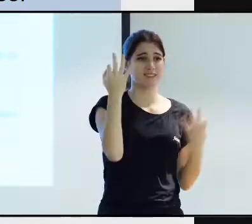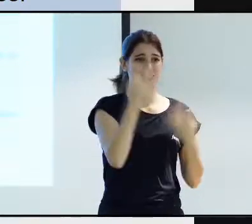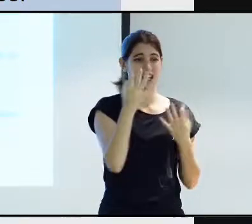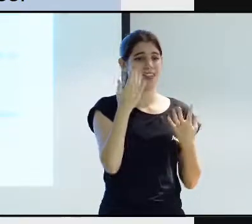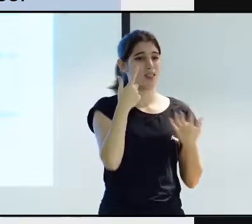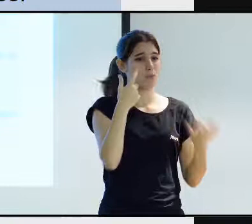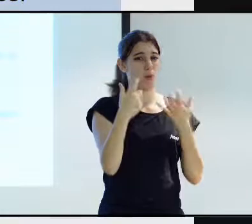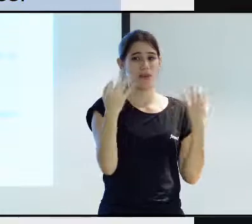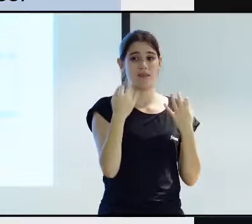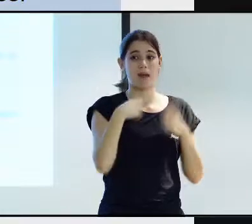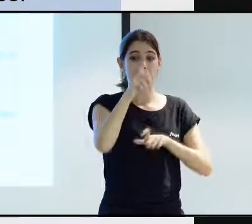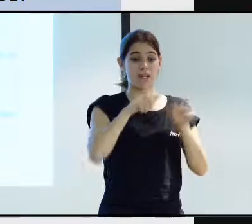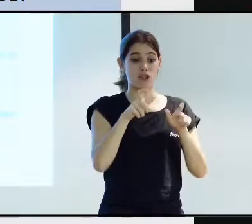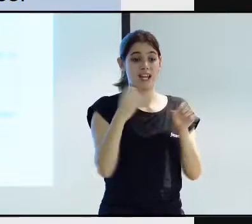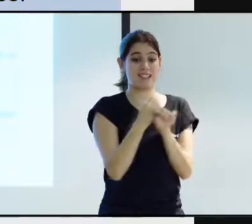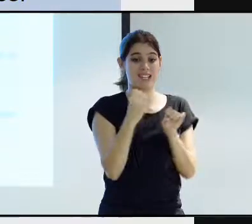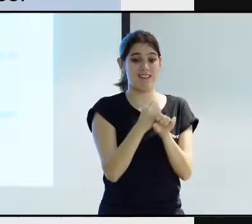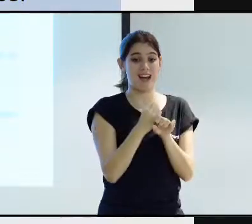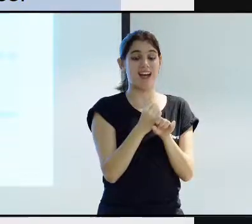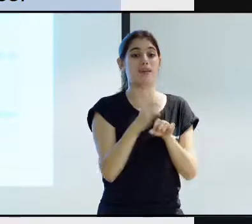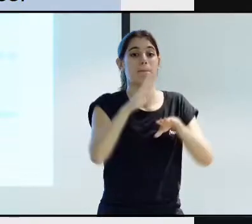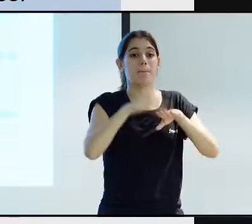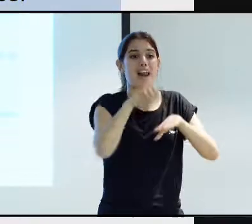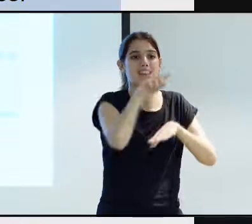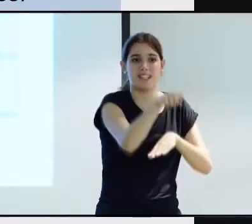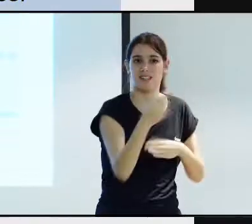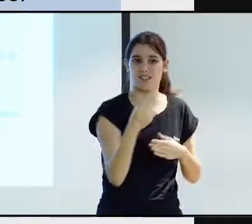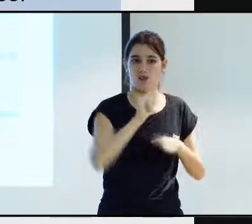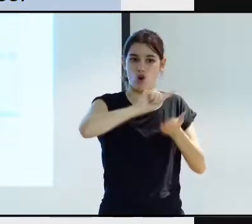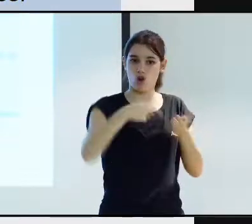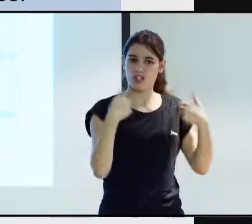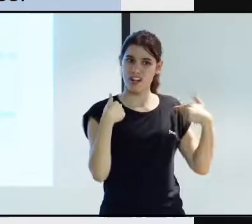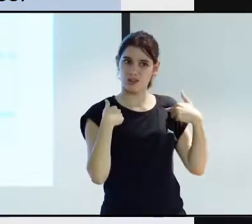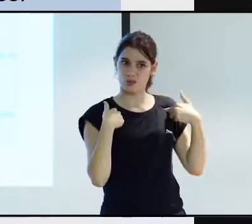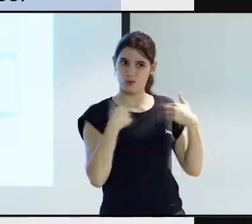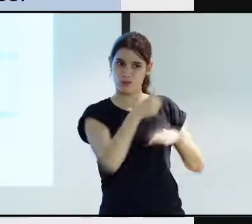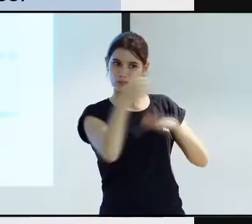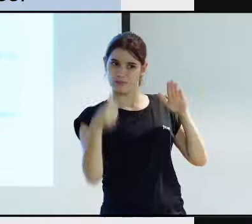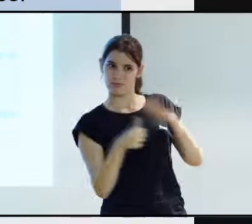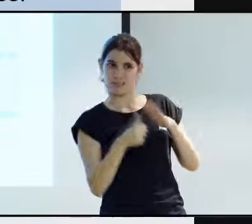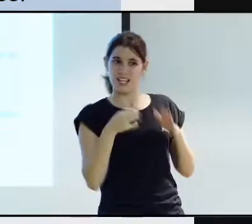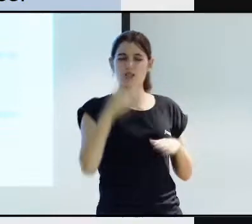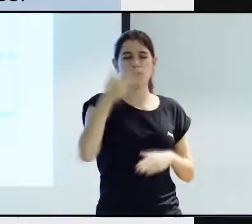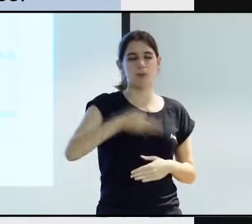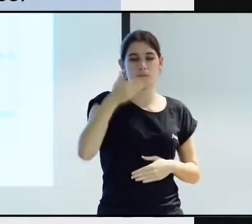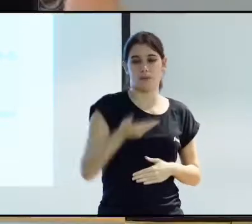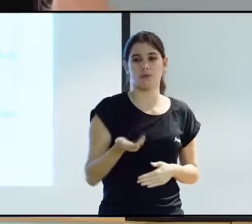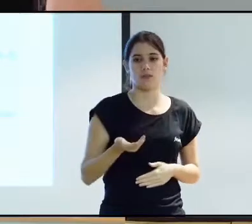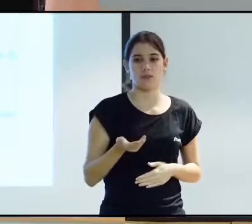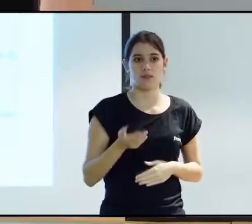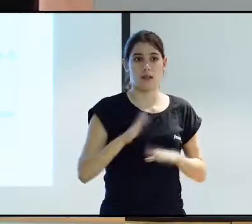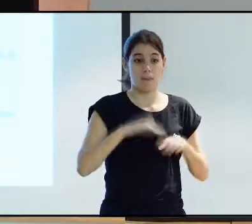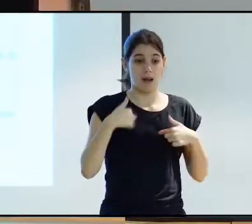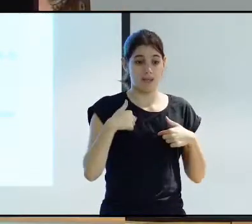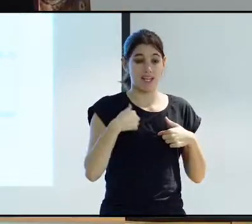other figures. These we have to stress that these are people who are working, the personal assistants are